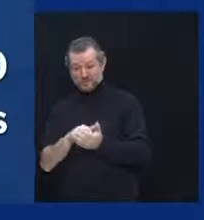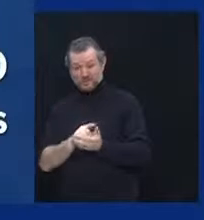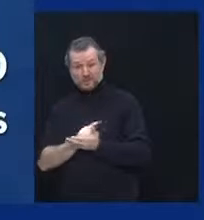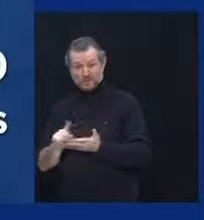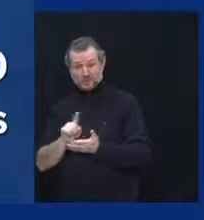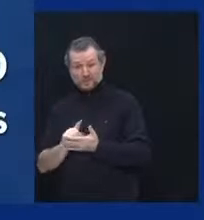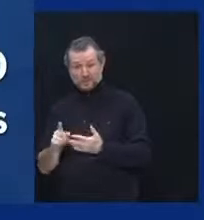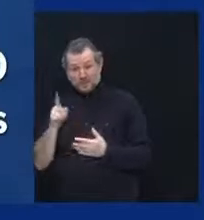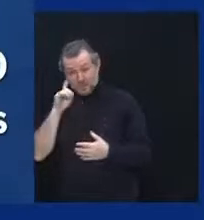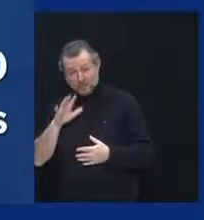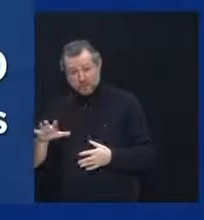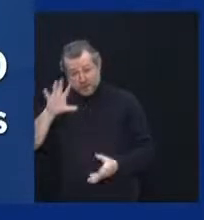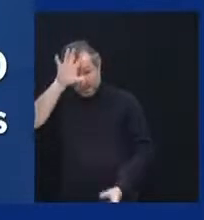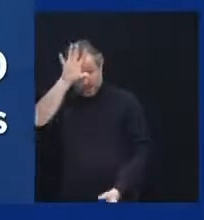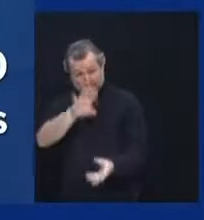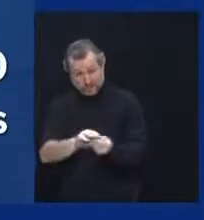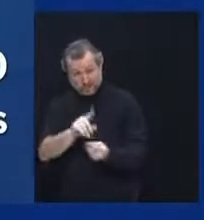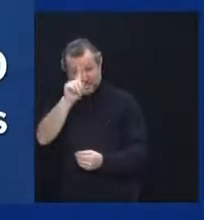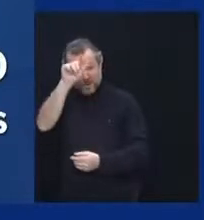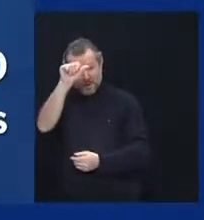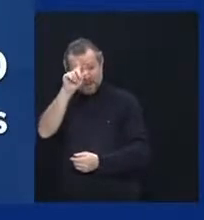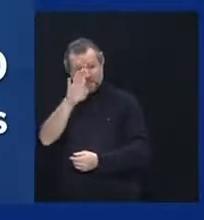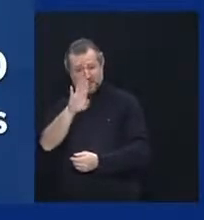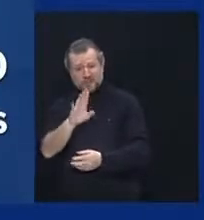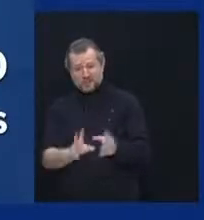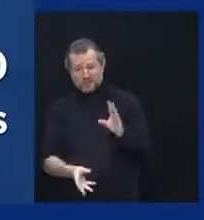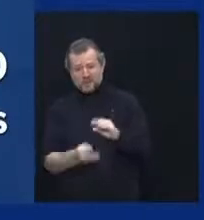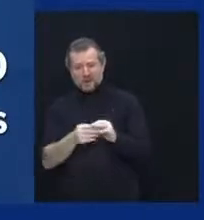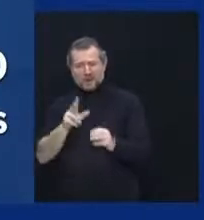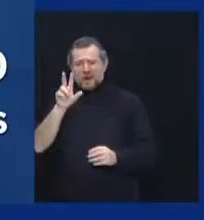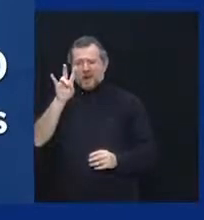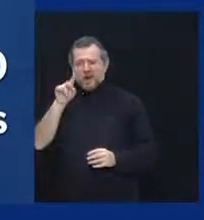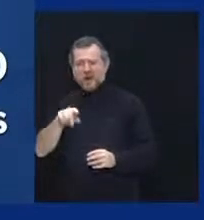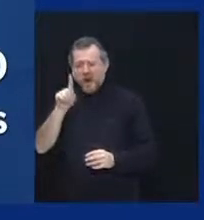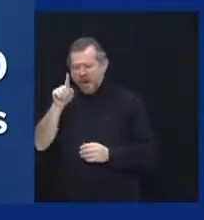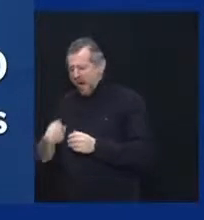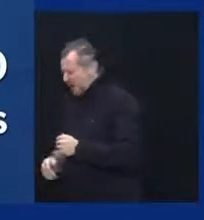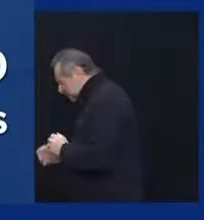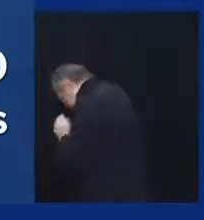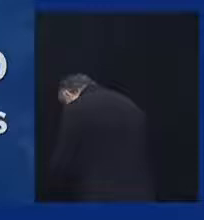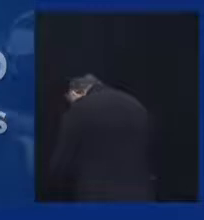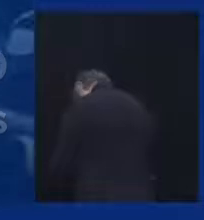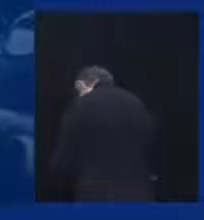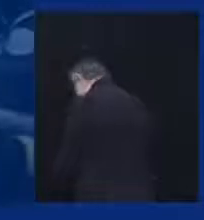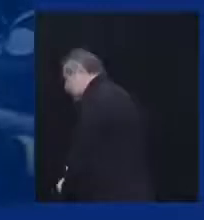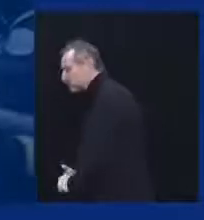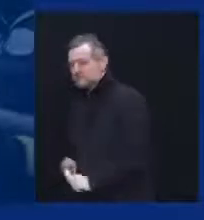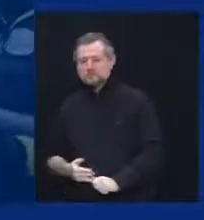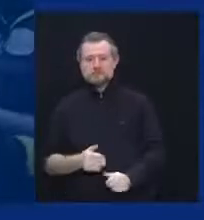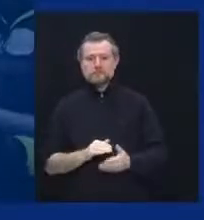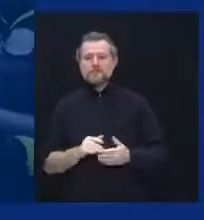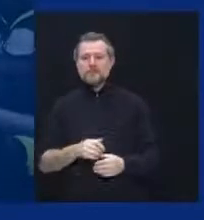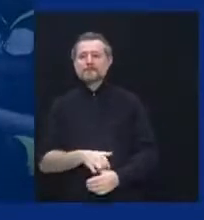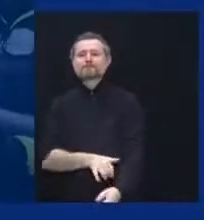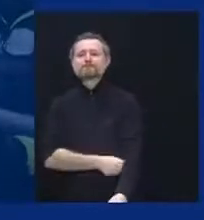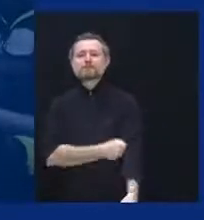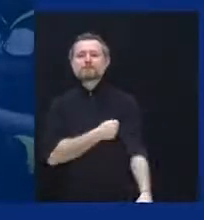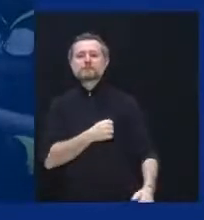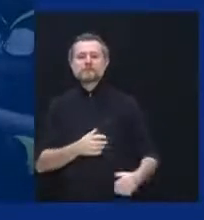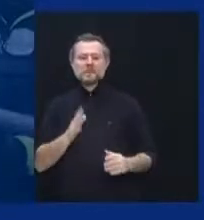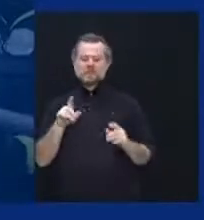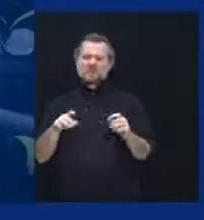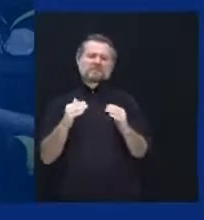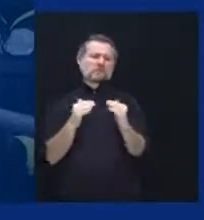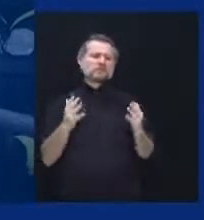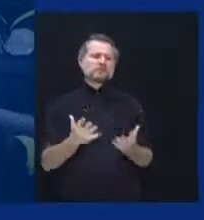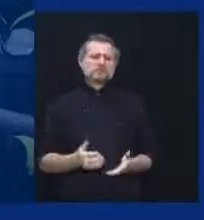people. You can't do every one group. At least do it fairly.